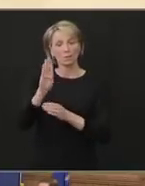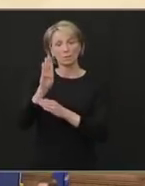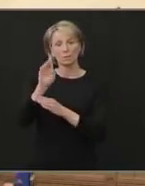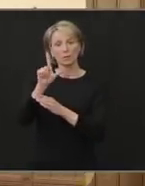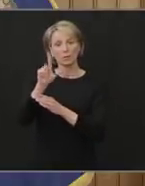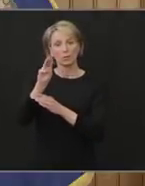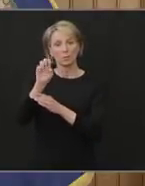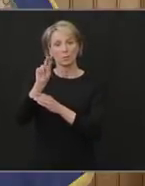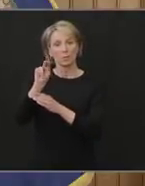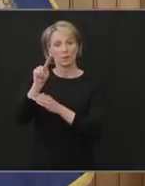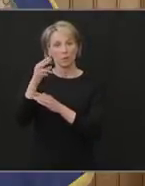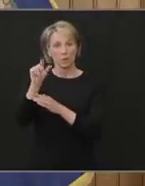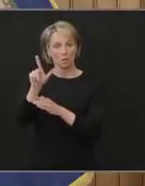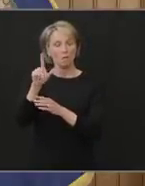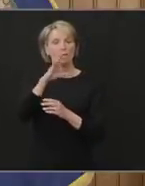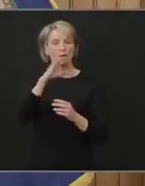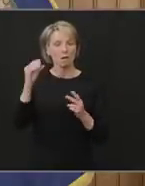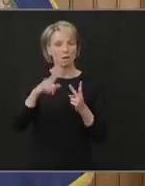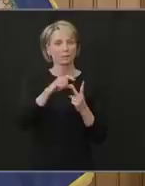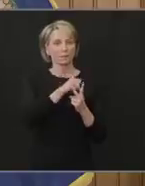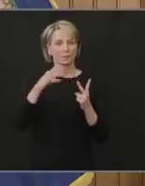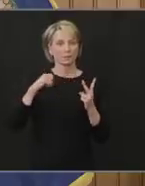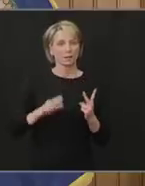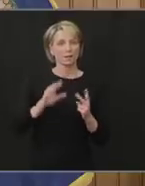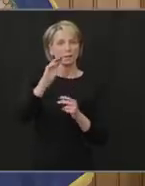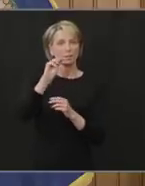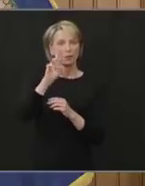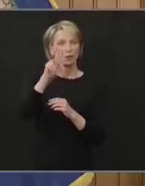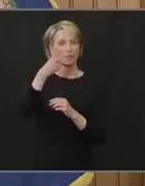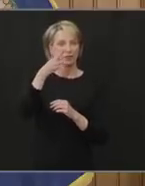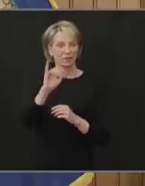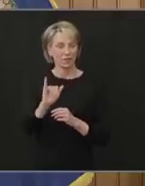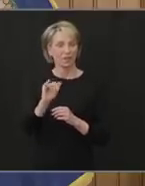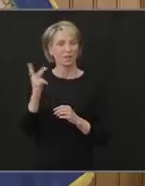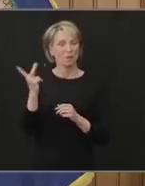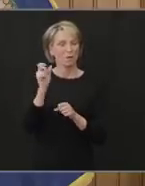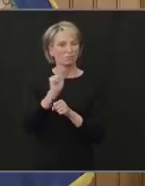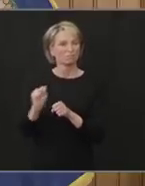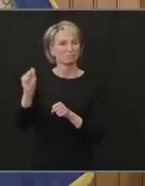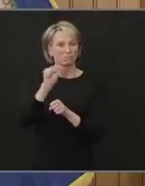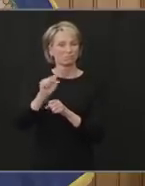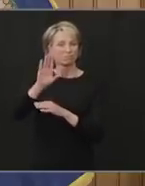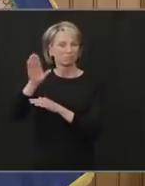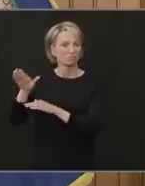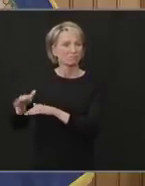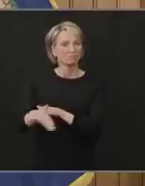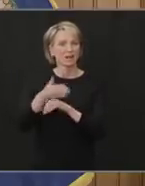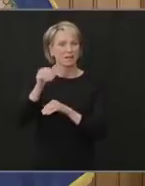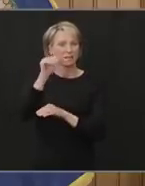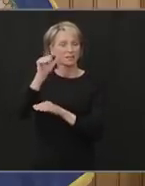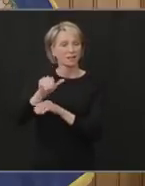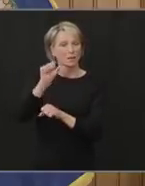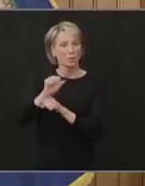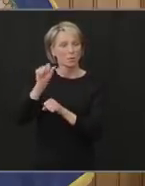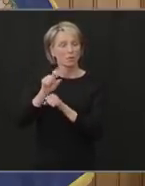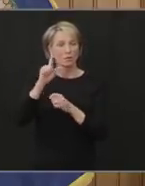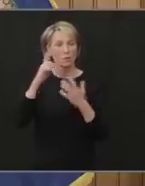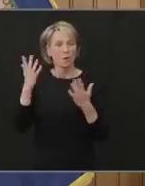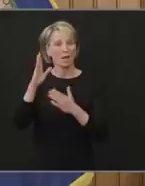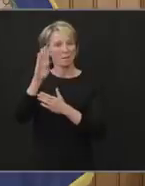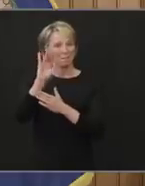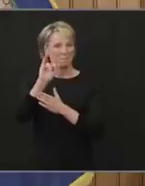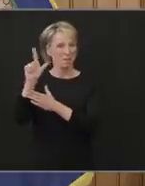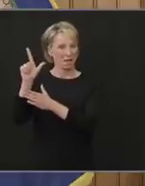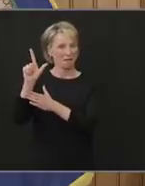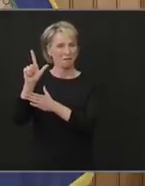late last night, and they're here to give us a briefing on the extraordinary work they did on the bill that's going to make a big difference for a lot